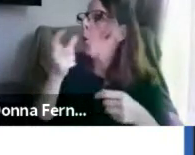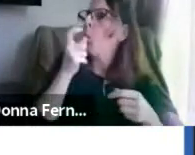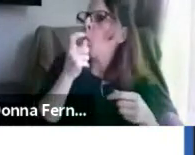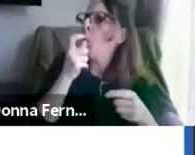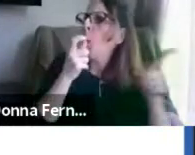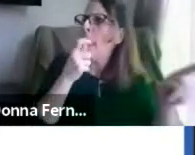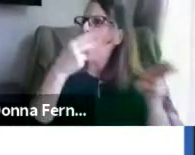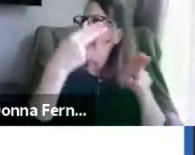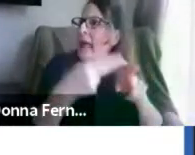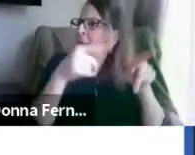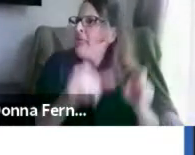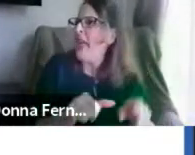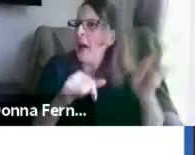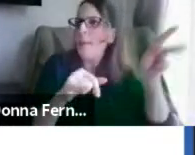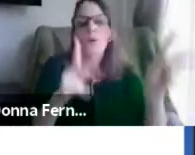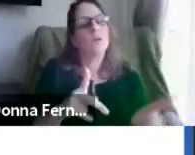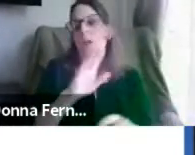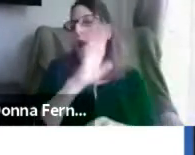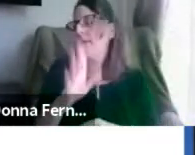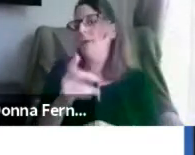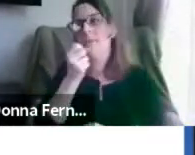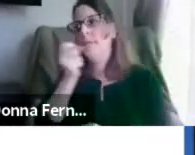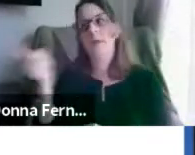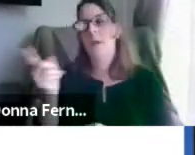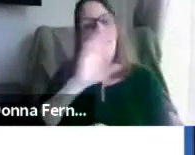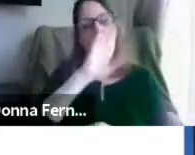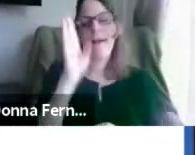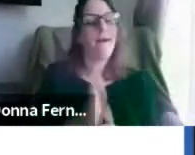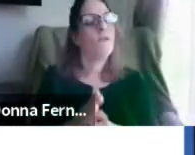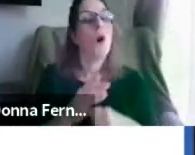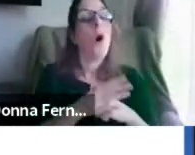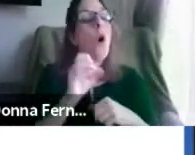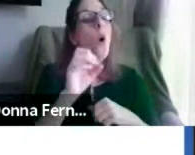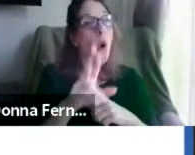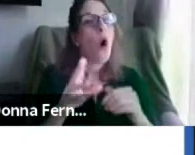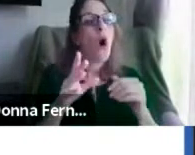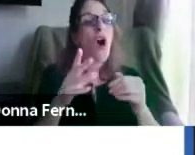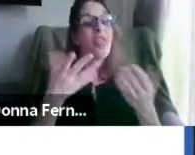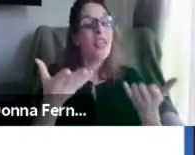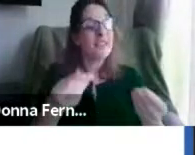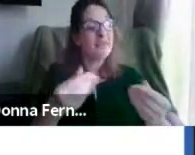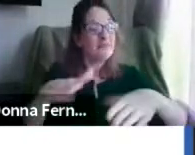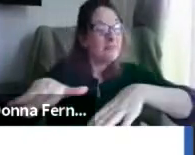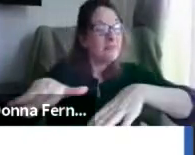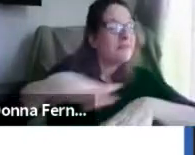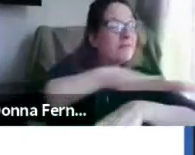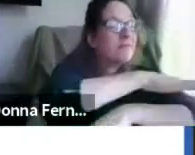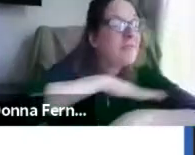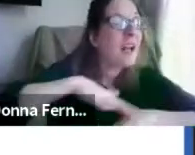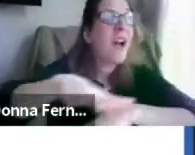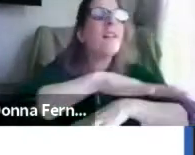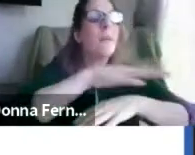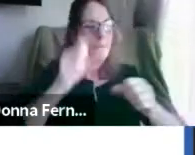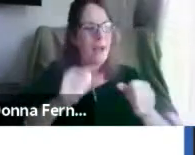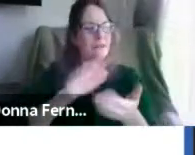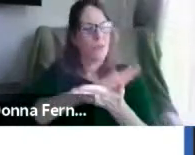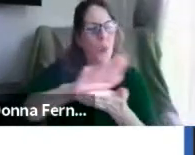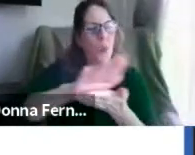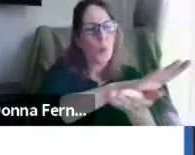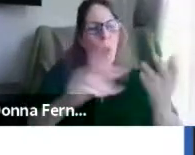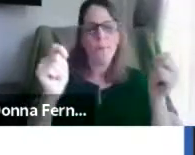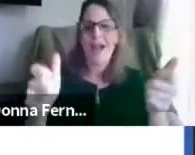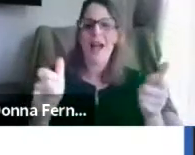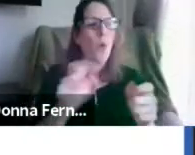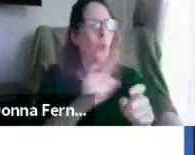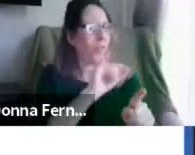infected. Also, any contact surfaces need to be sanitized immediately. Any close contact areas where that